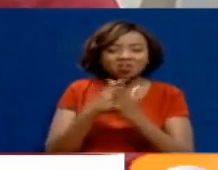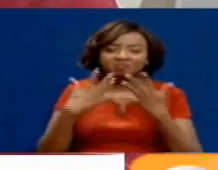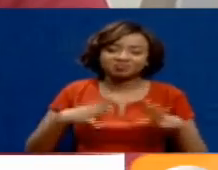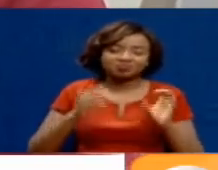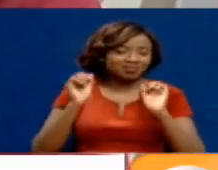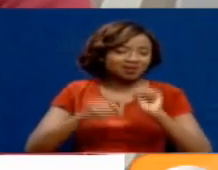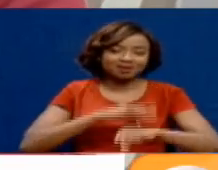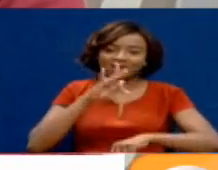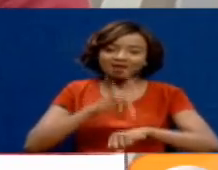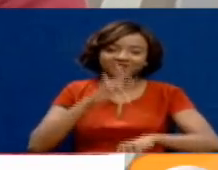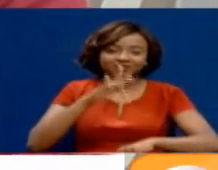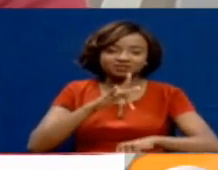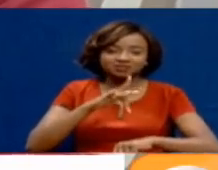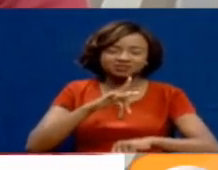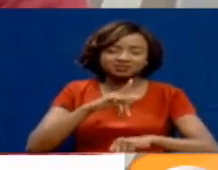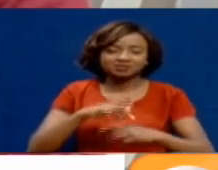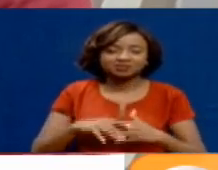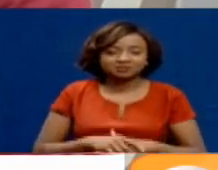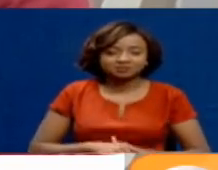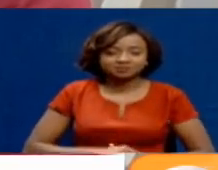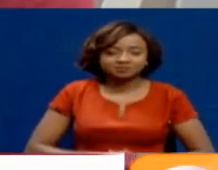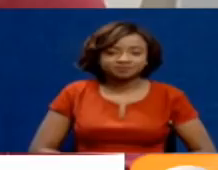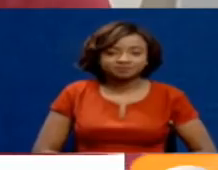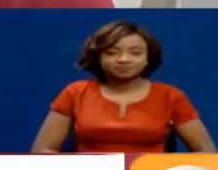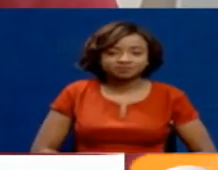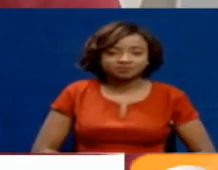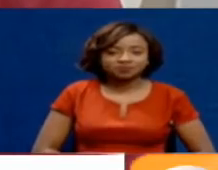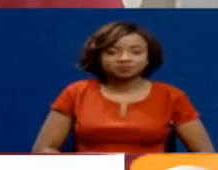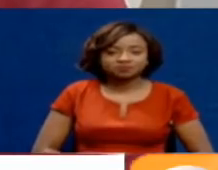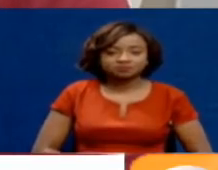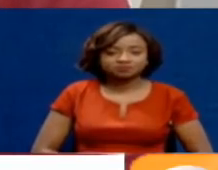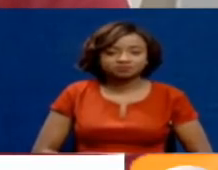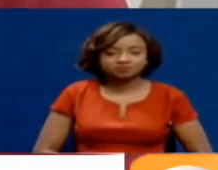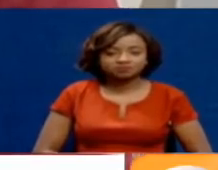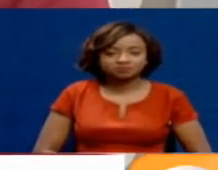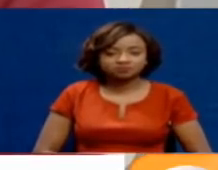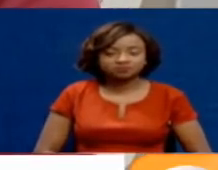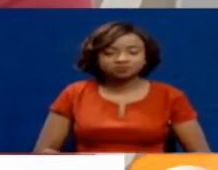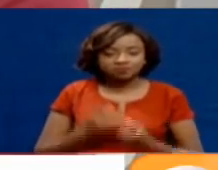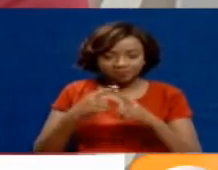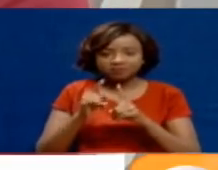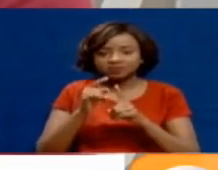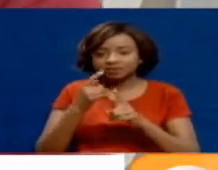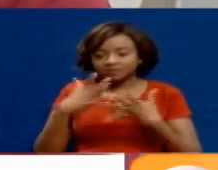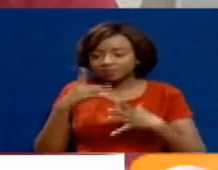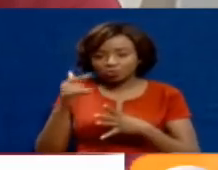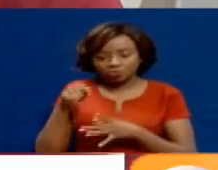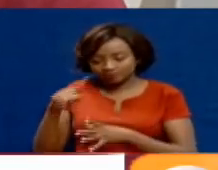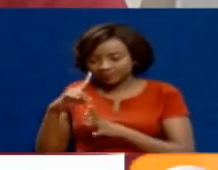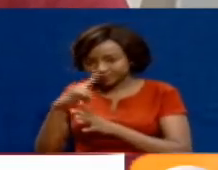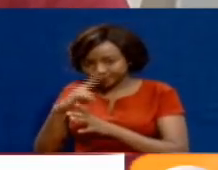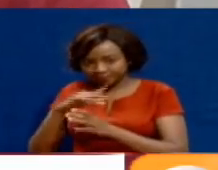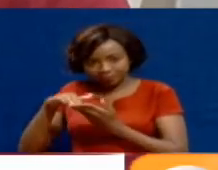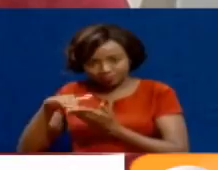but susceptible to infection, meaning everybody can get infection, so we should all take care. And for those who are with those risk factors, then they should